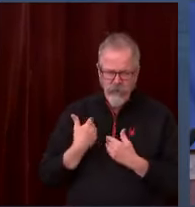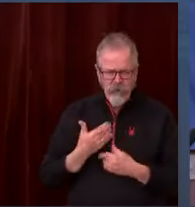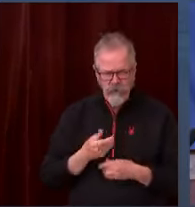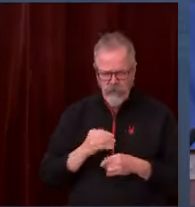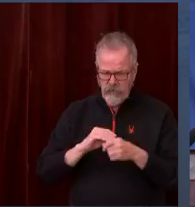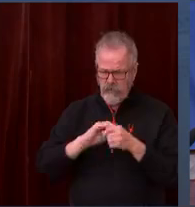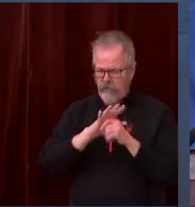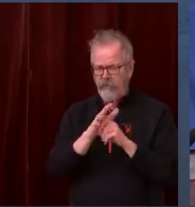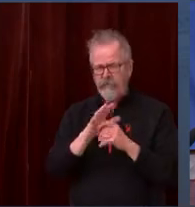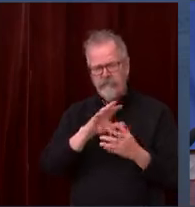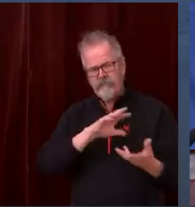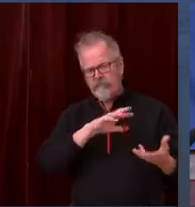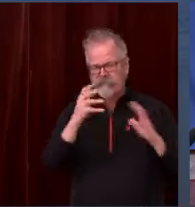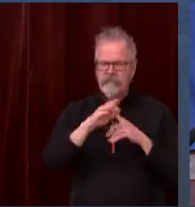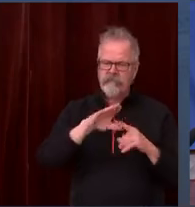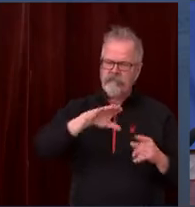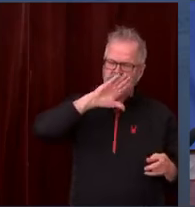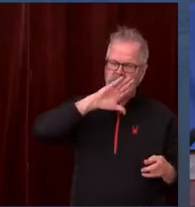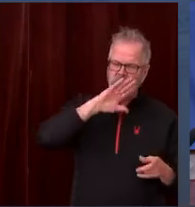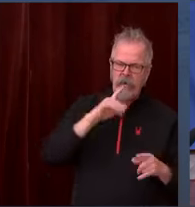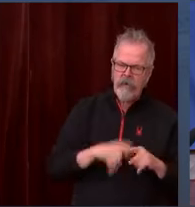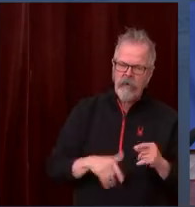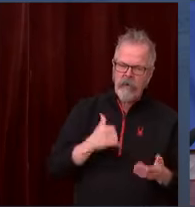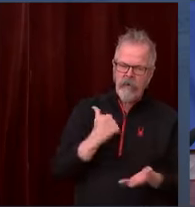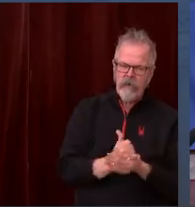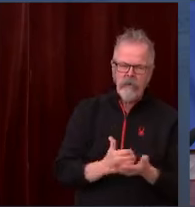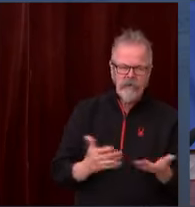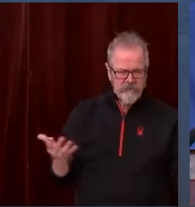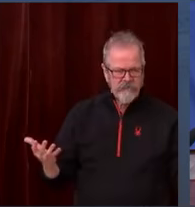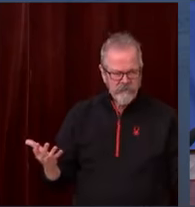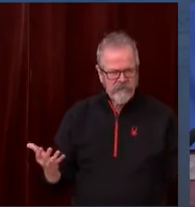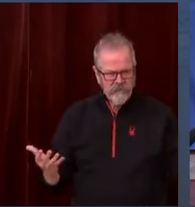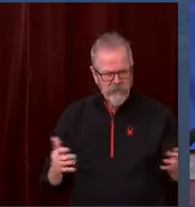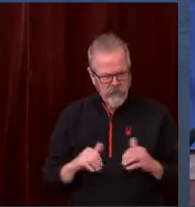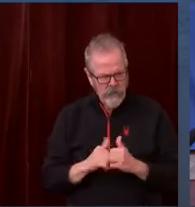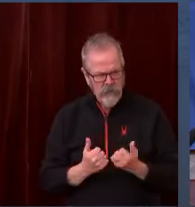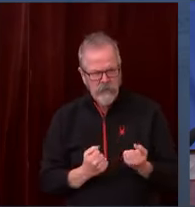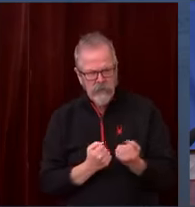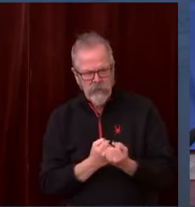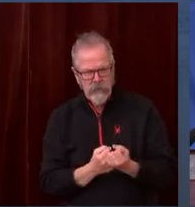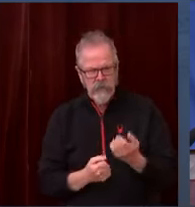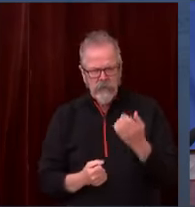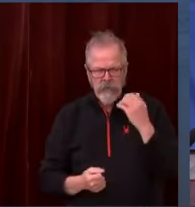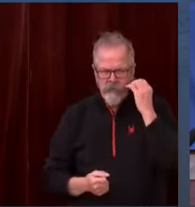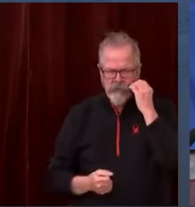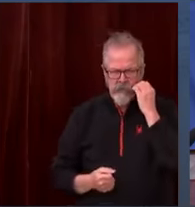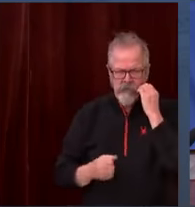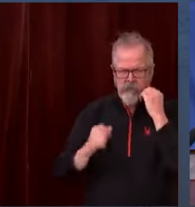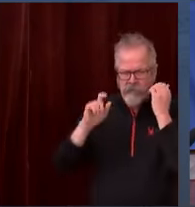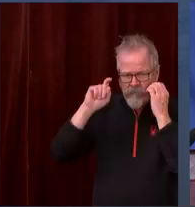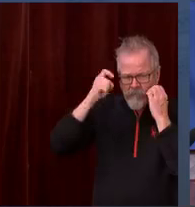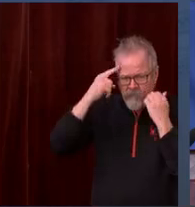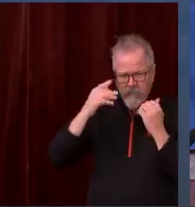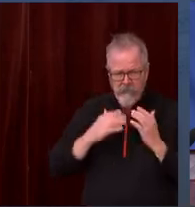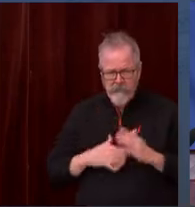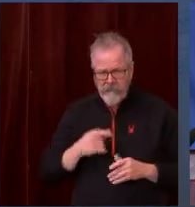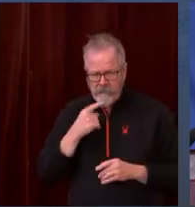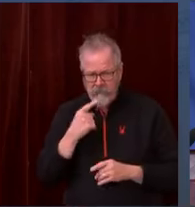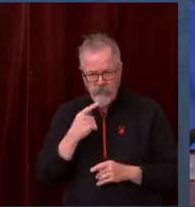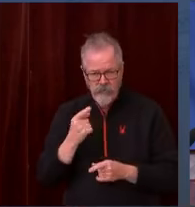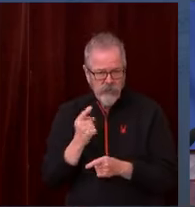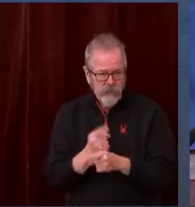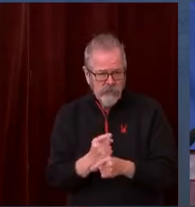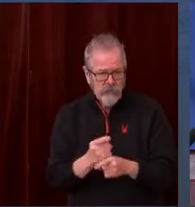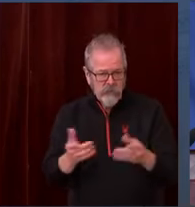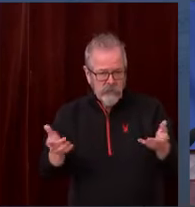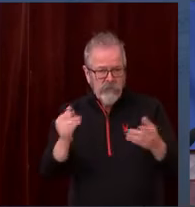That's my sentiments. If you're in the lower economic group, you probably have more economic crises, and thereby